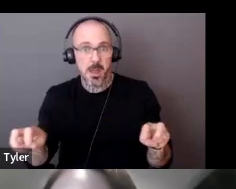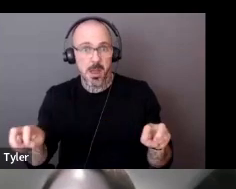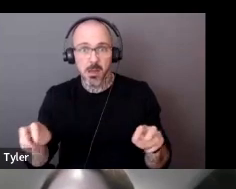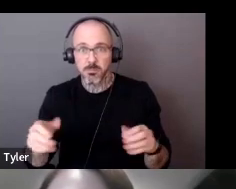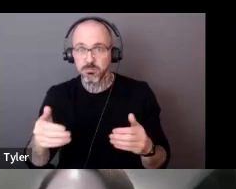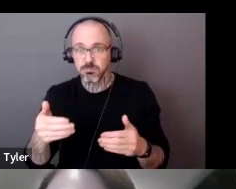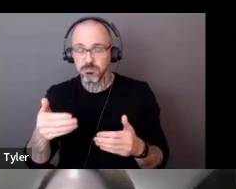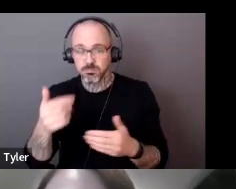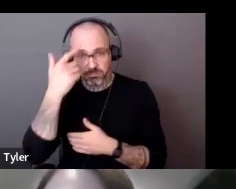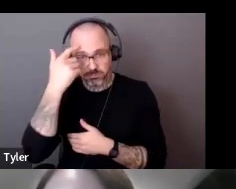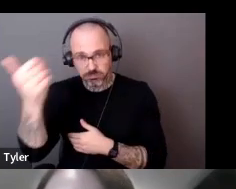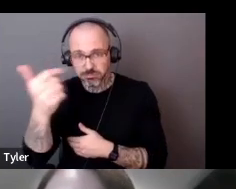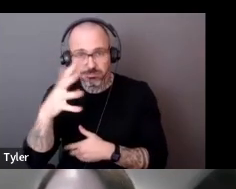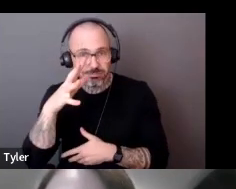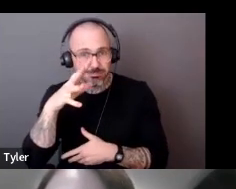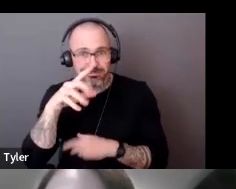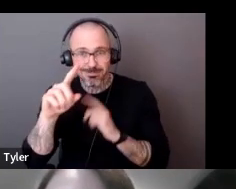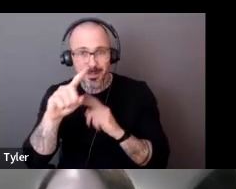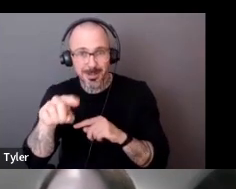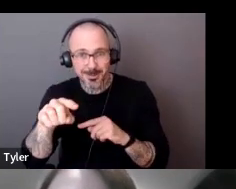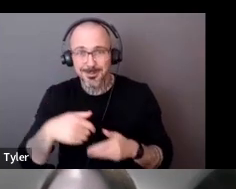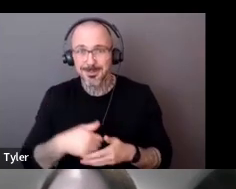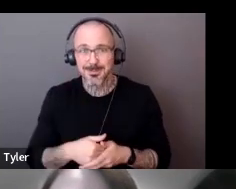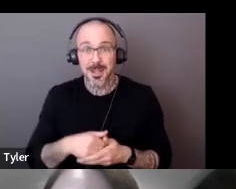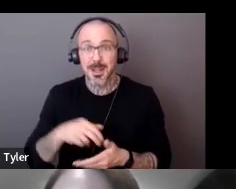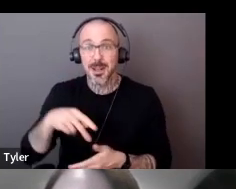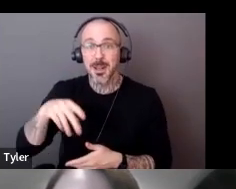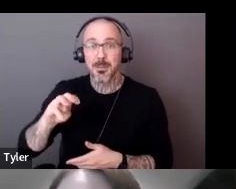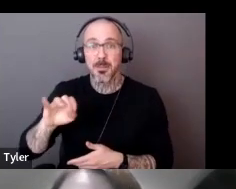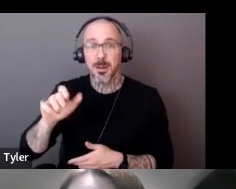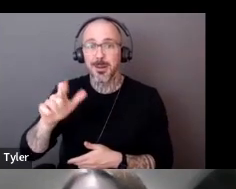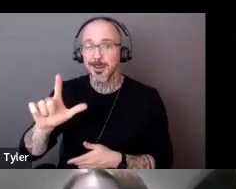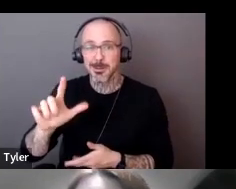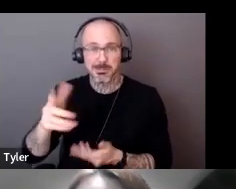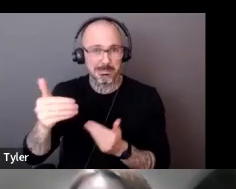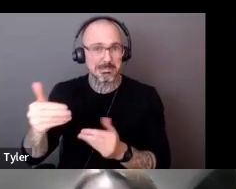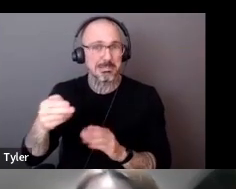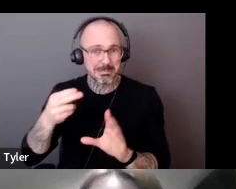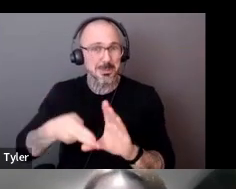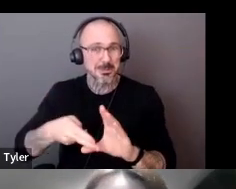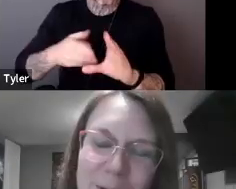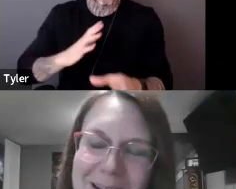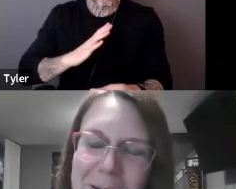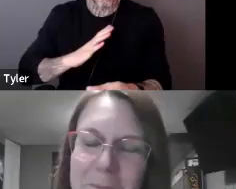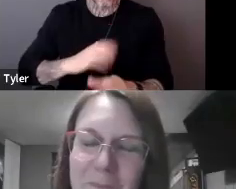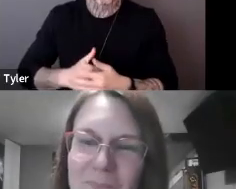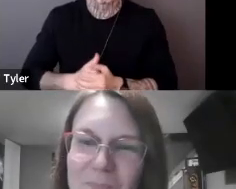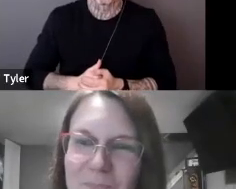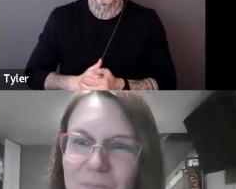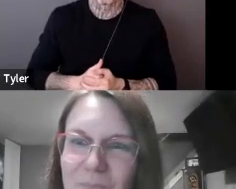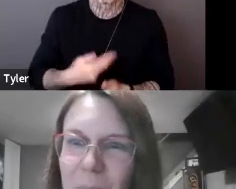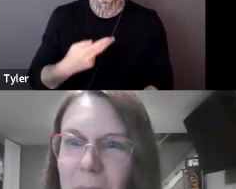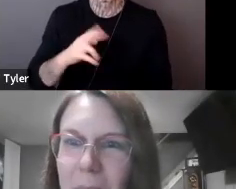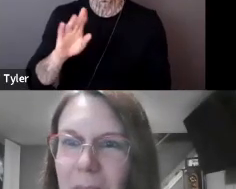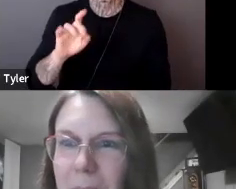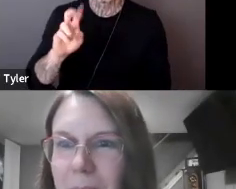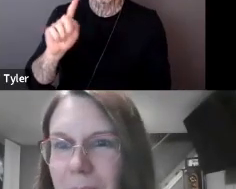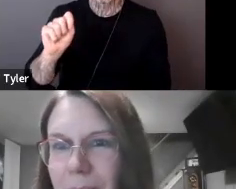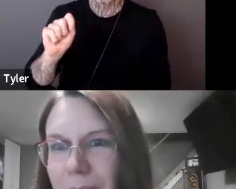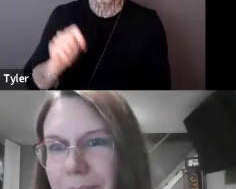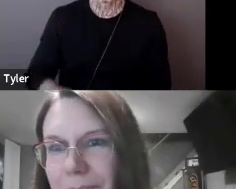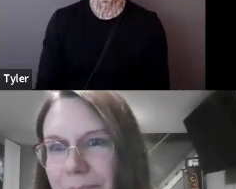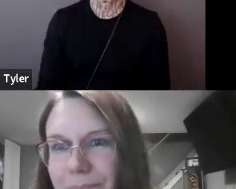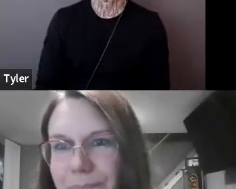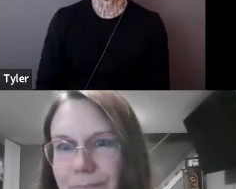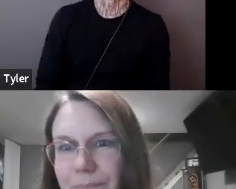yourself, to join in on the discussion of this next portion of our event. So go ahead, Hubert. Thank you. Yes, thank